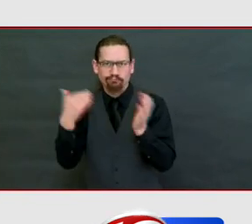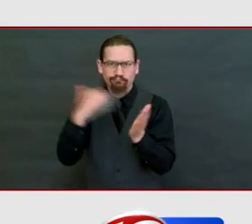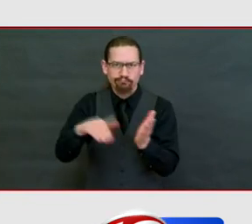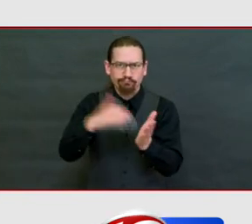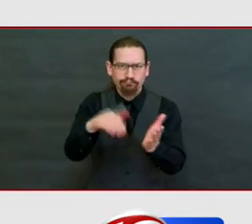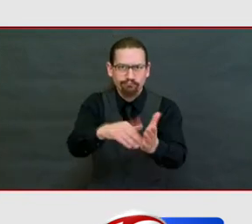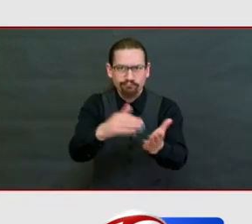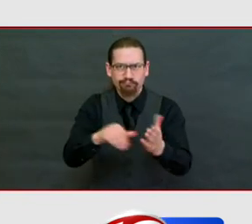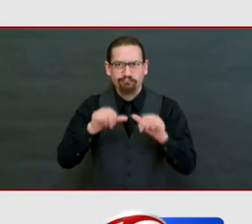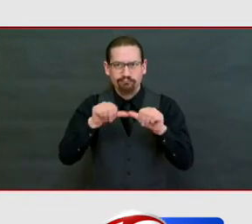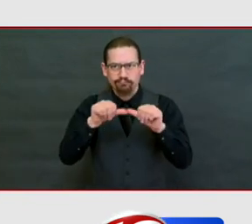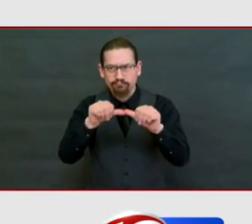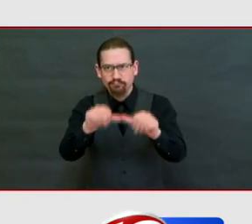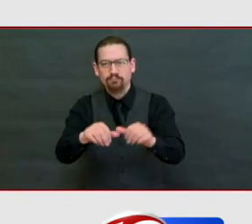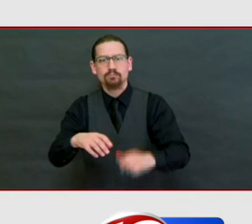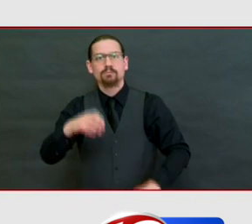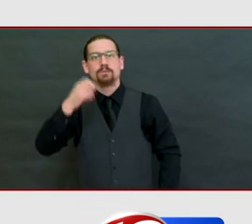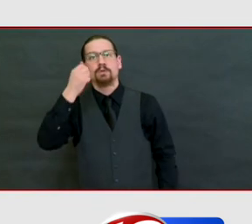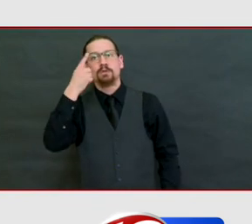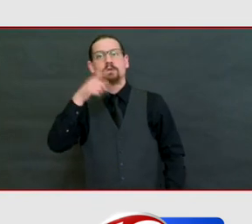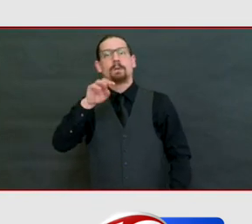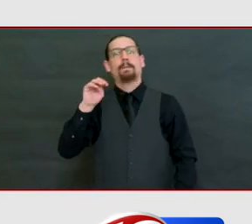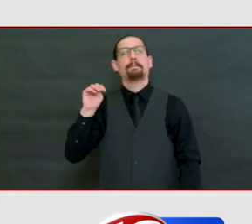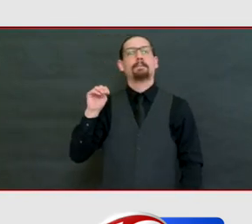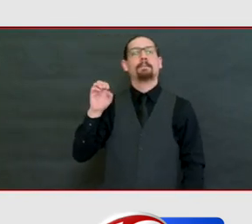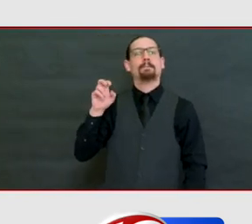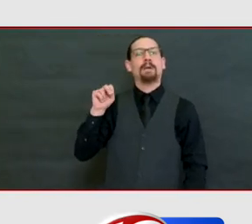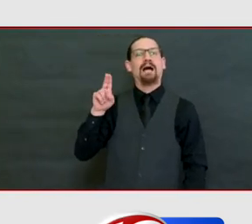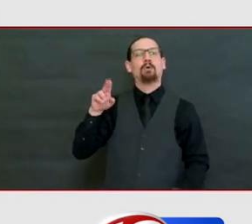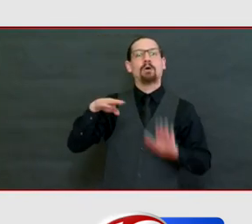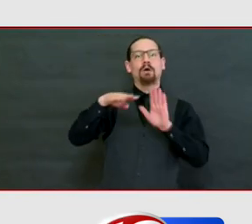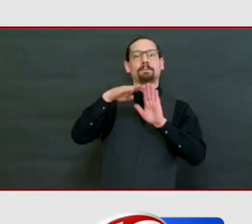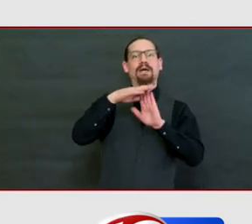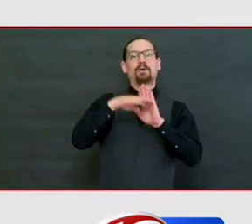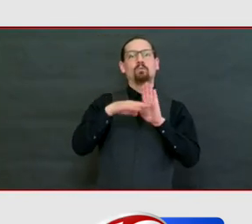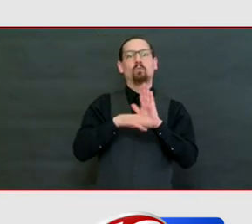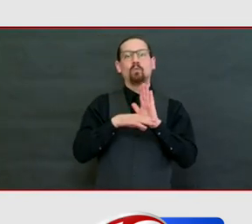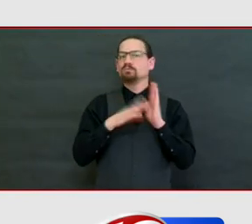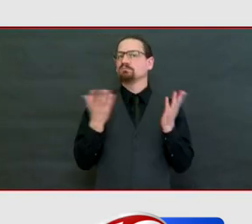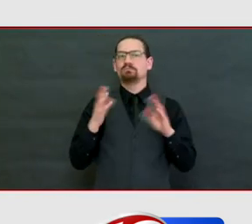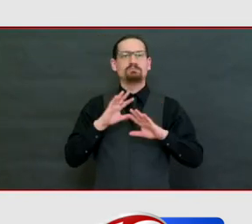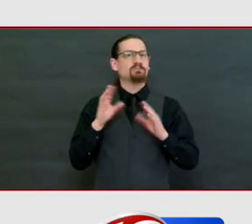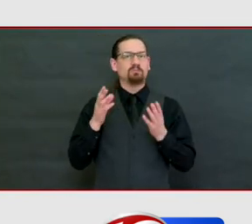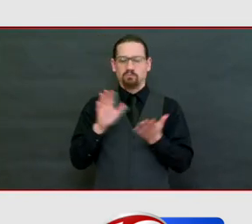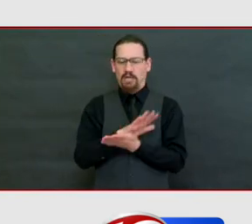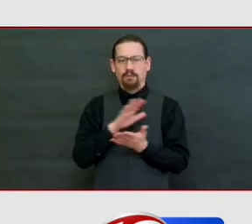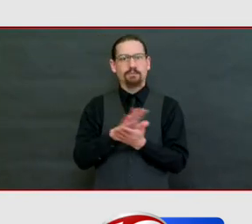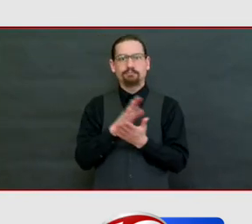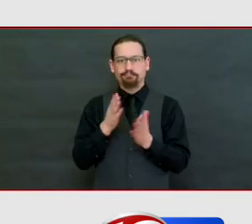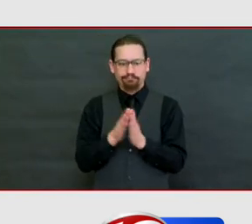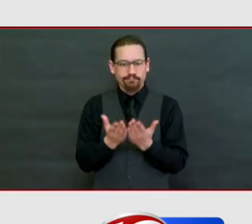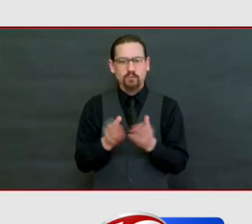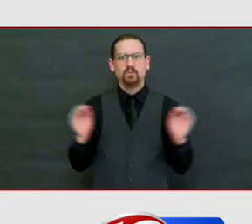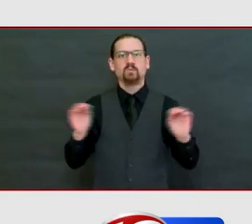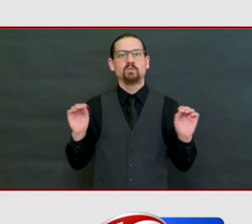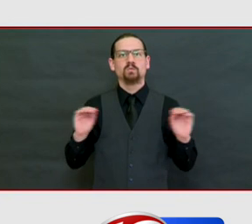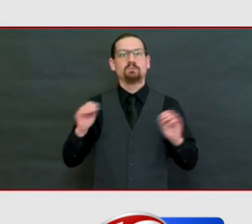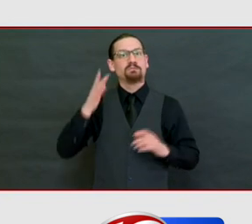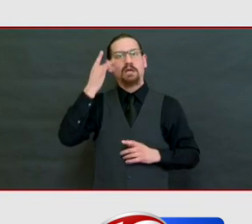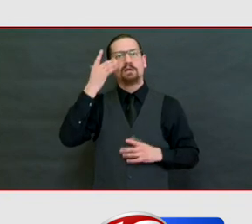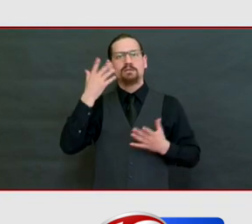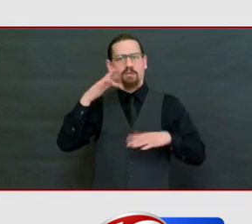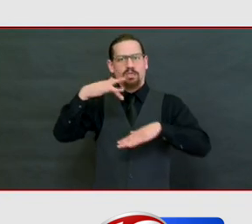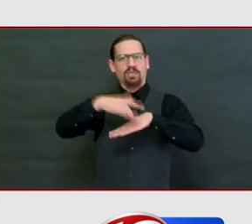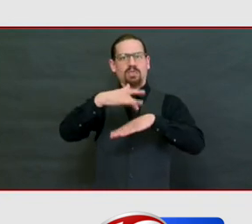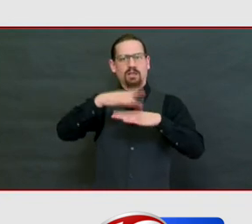bit bigger. And at this point, we're thinking we'll probably go from gatherings of 10 to gatherings of 15